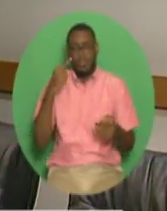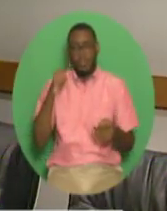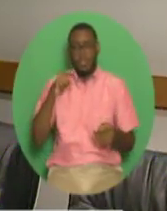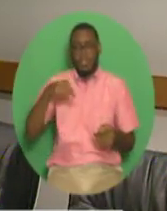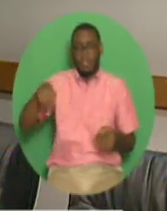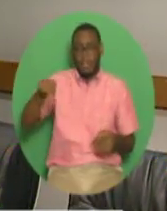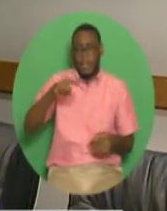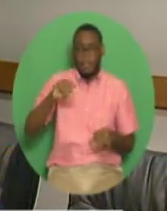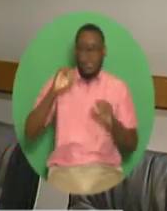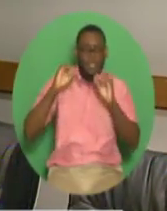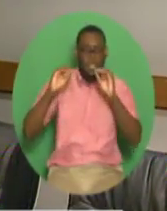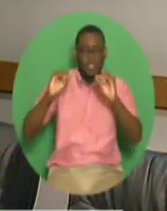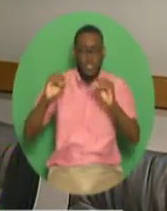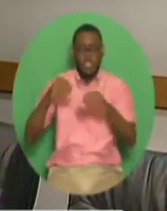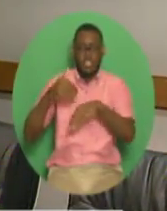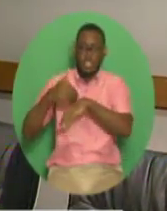its